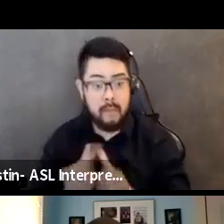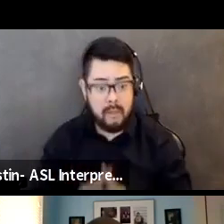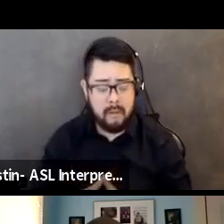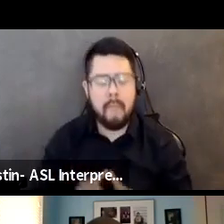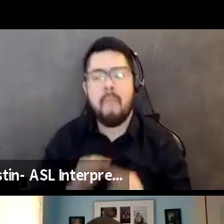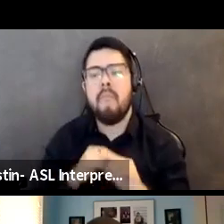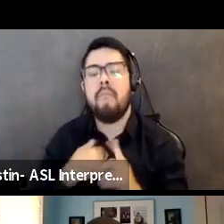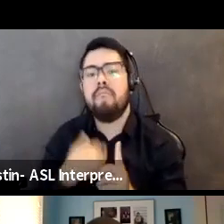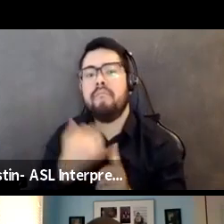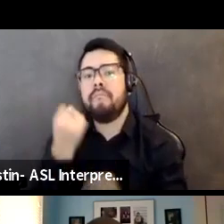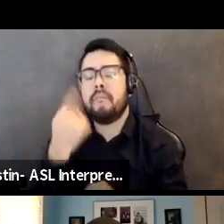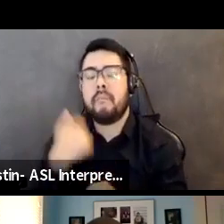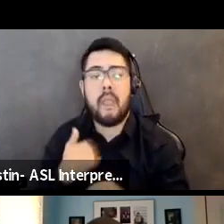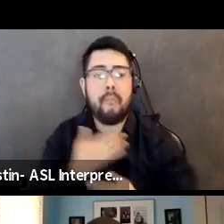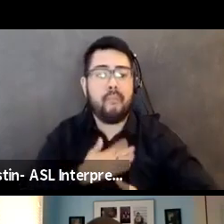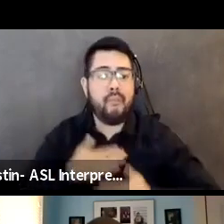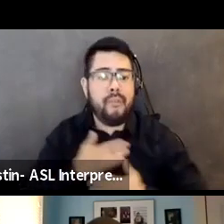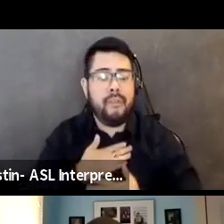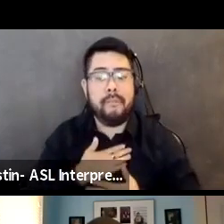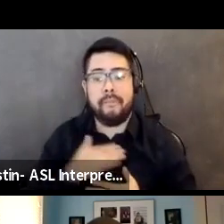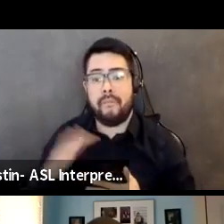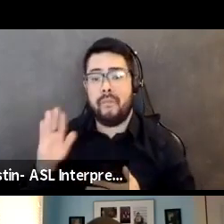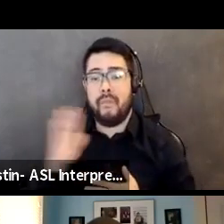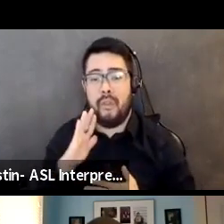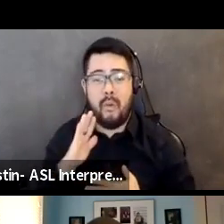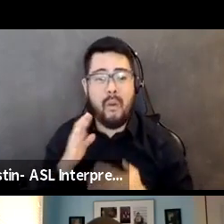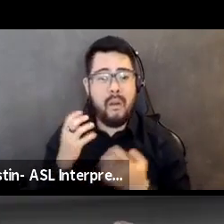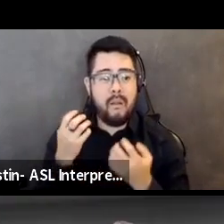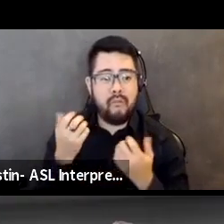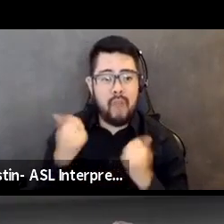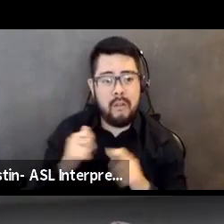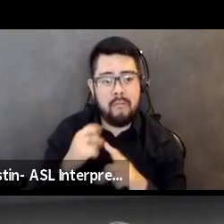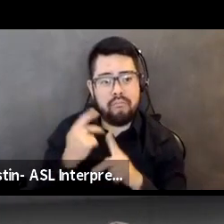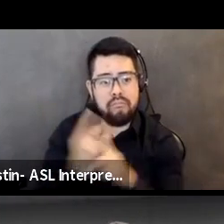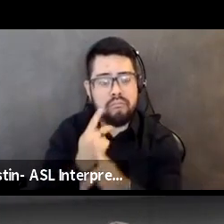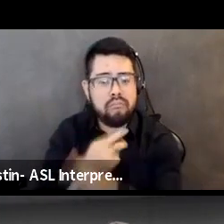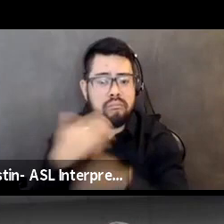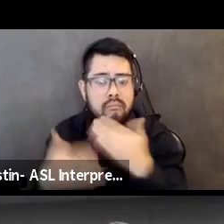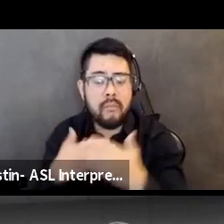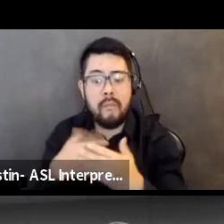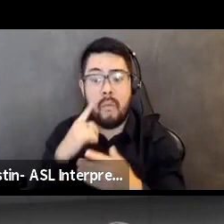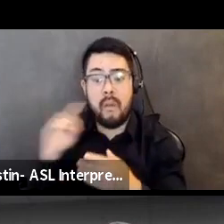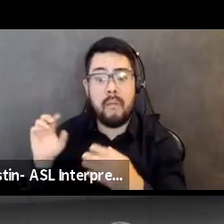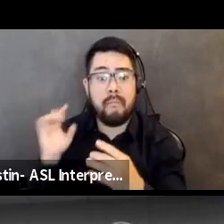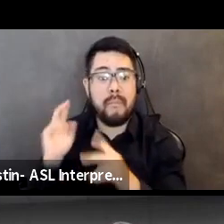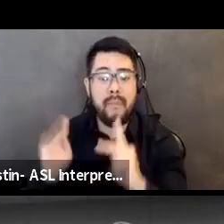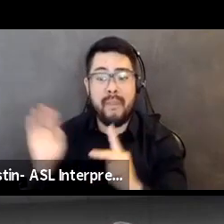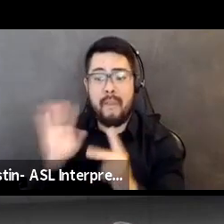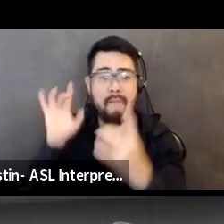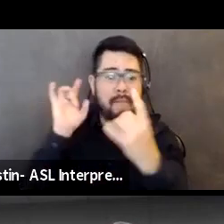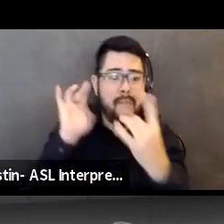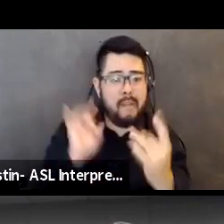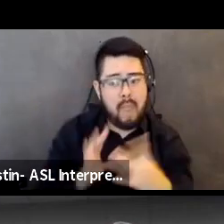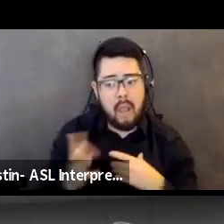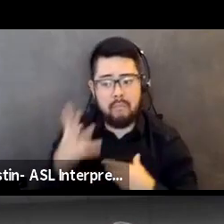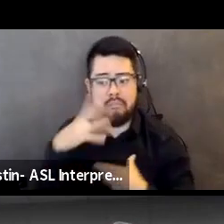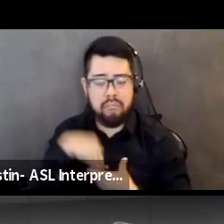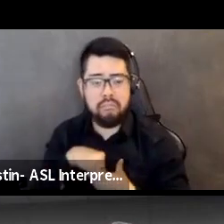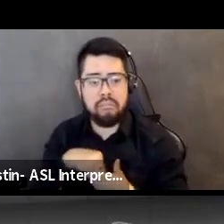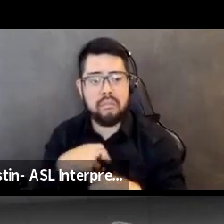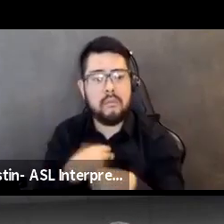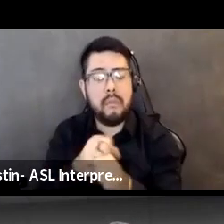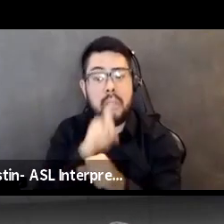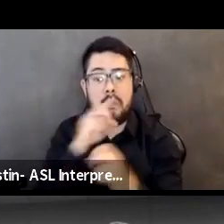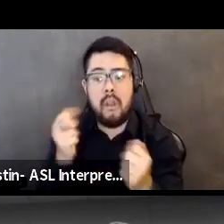appreciate you guys putting in the work to hear everybody and making sure that everybody's voice is heard around